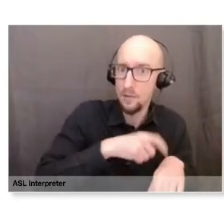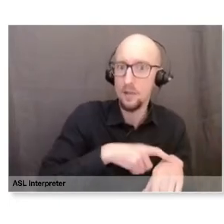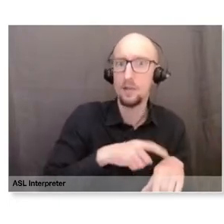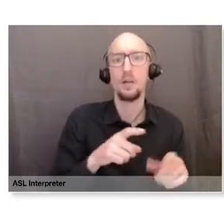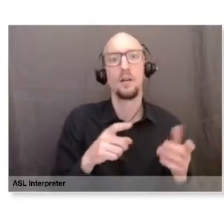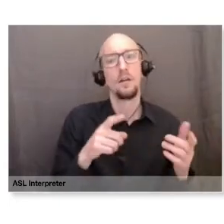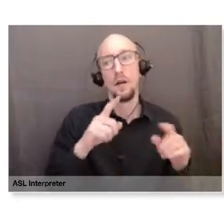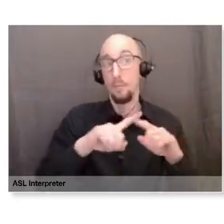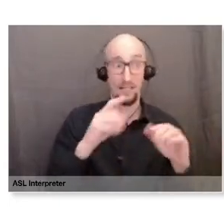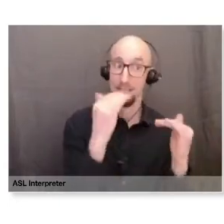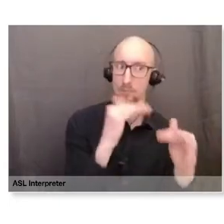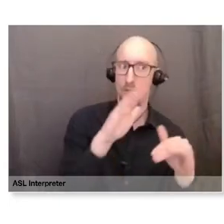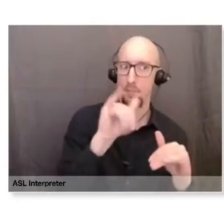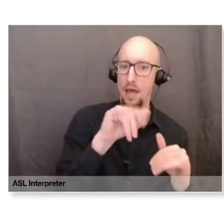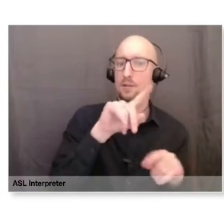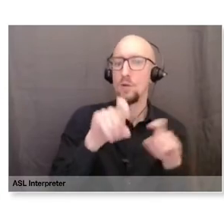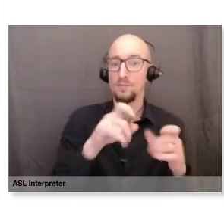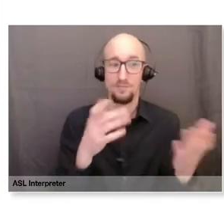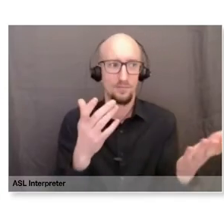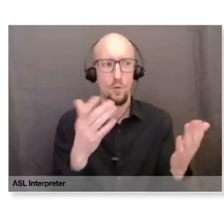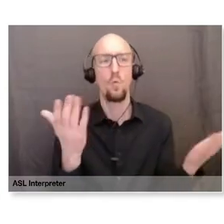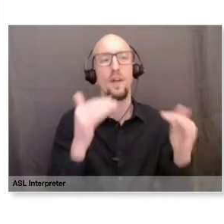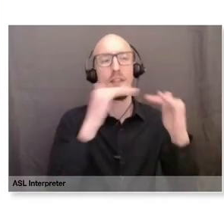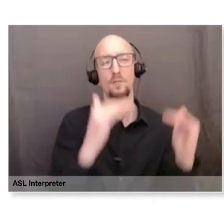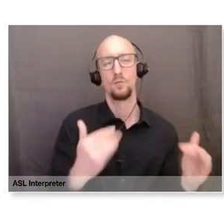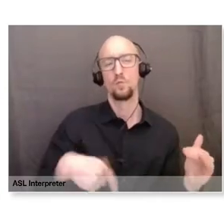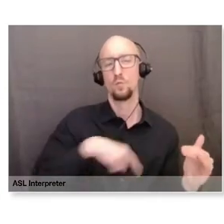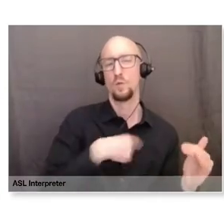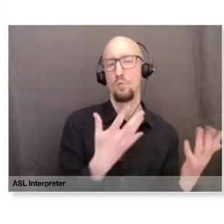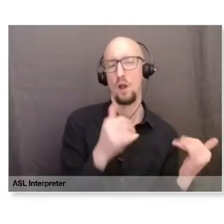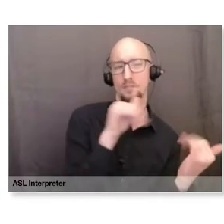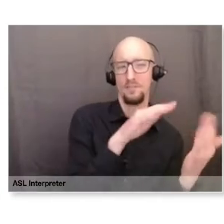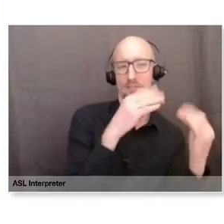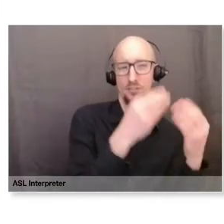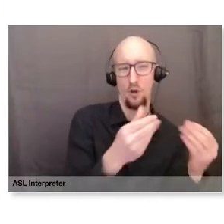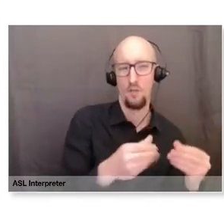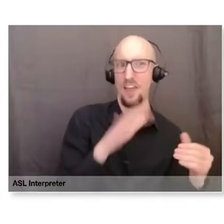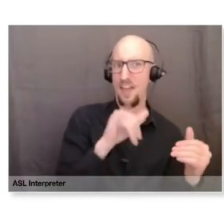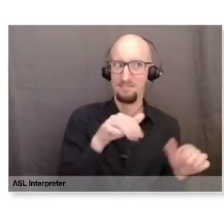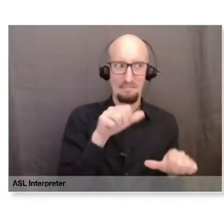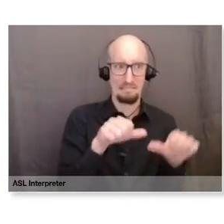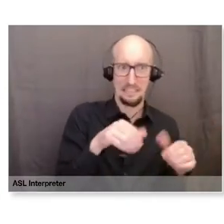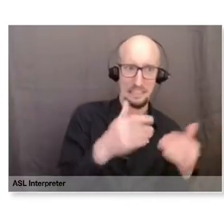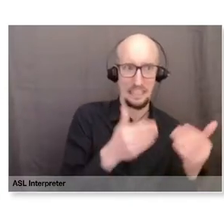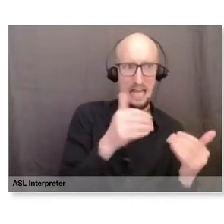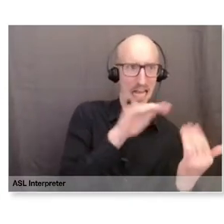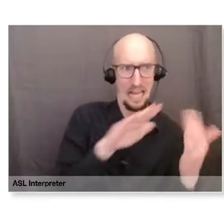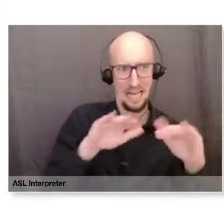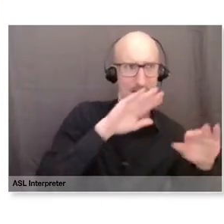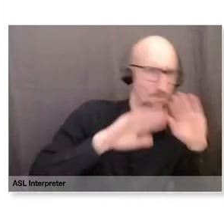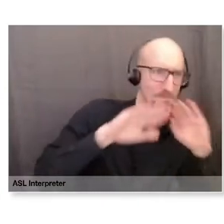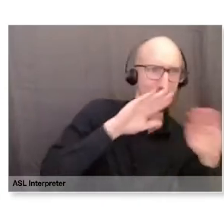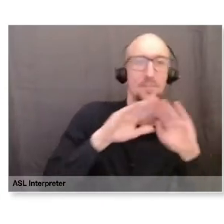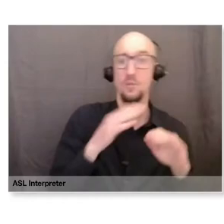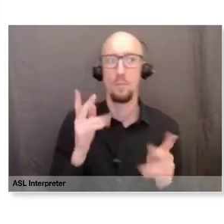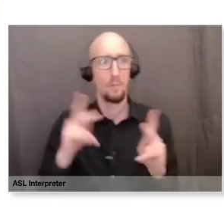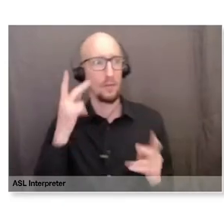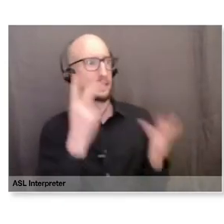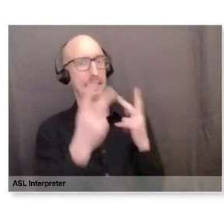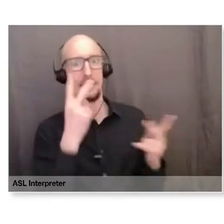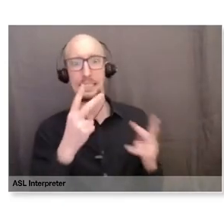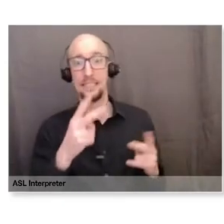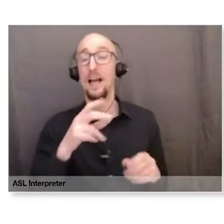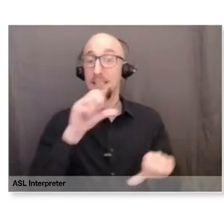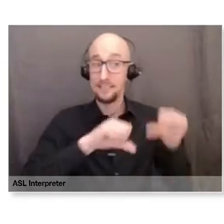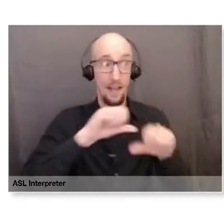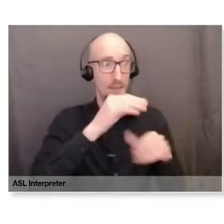said, limited by the level at which we want to solve, right? And so people are seeing the uncertainty in science, provisionality and